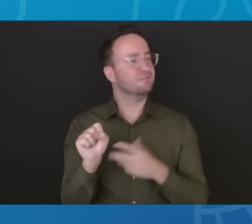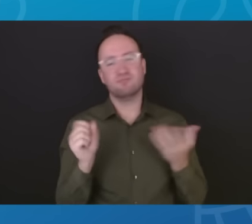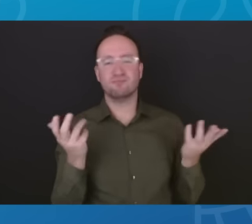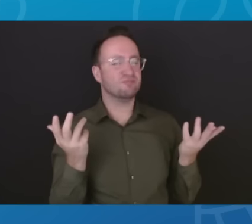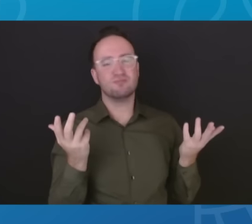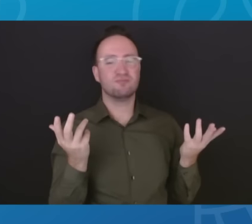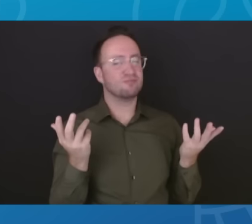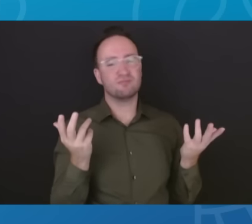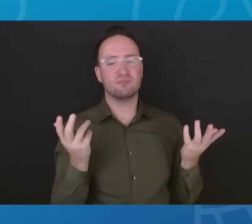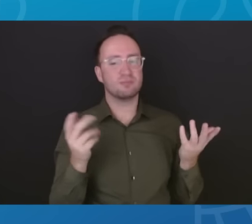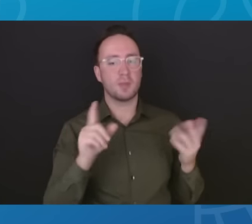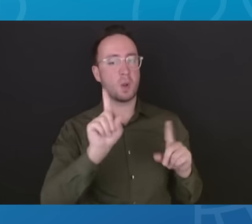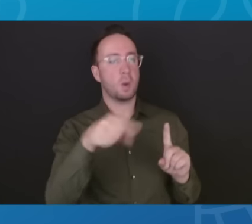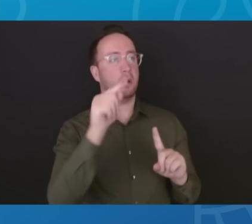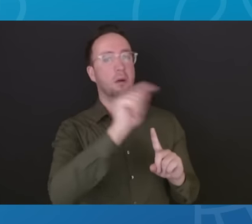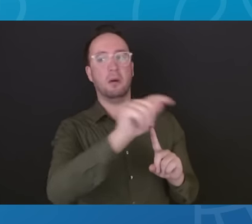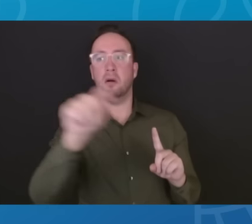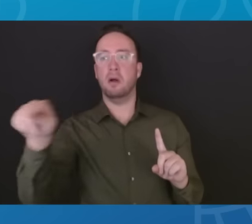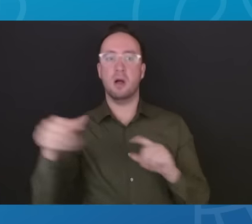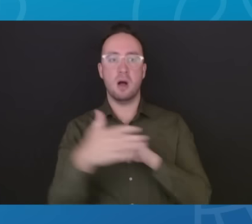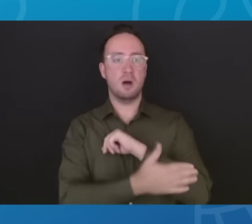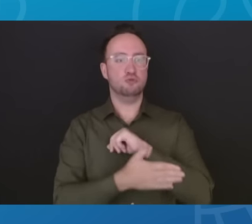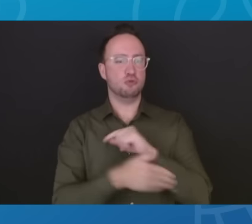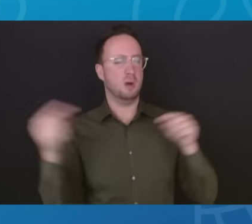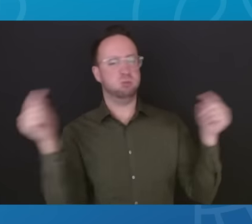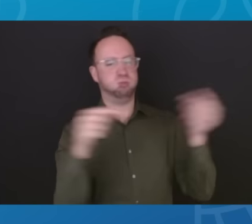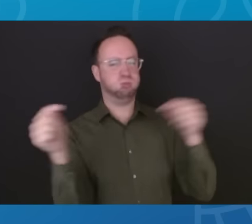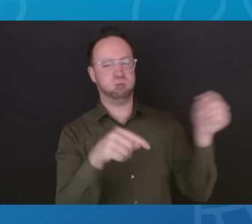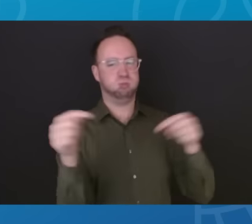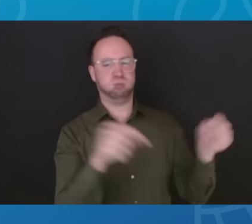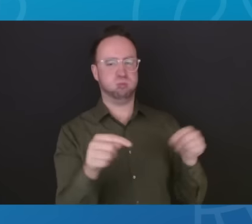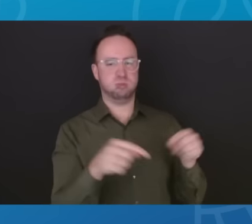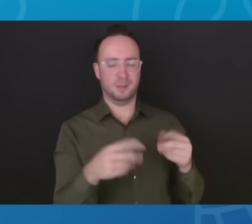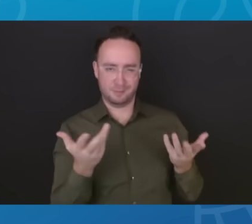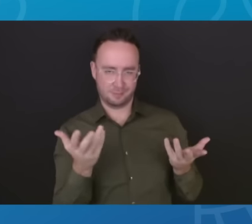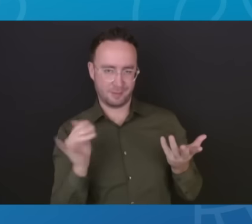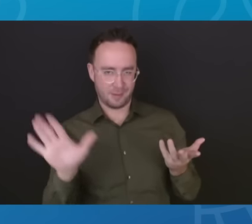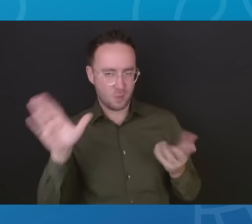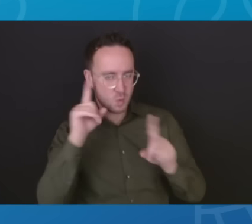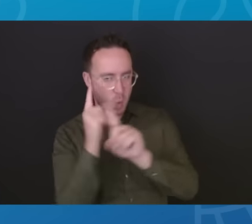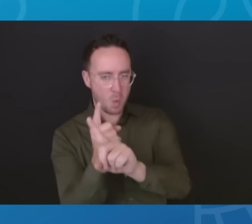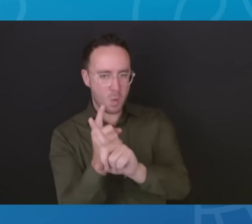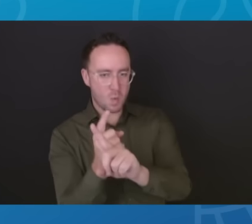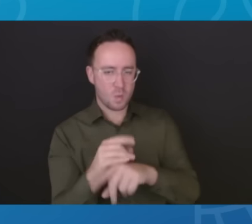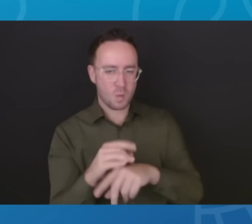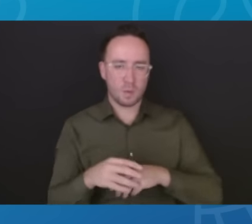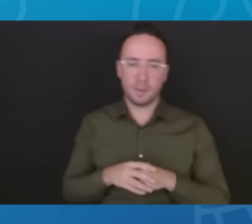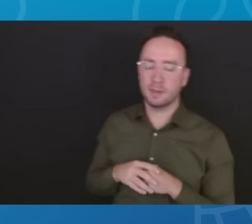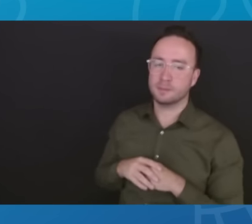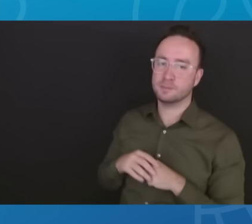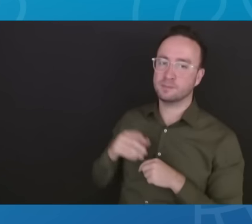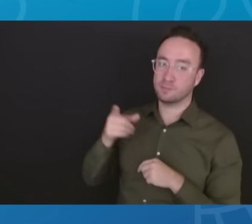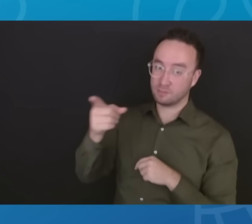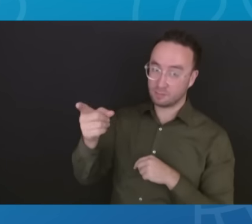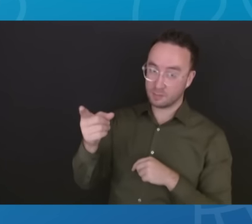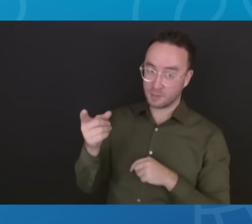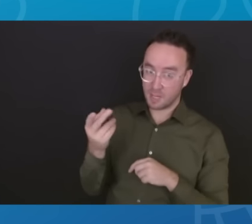any latest ceasefire proposal that you're waiting for Hamas to respond to right now? No, that's not exactly,